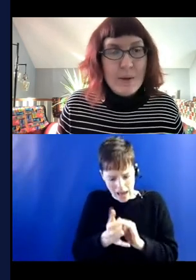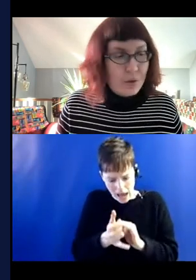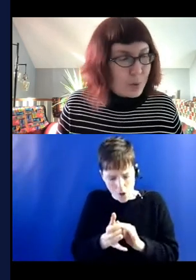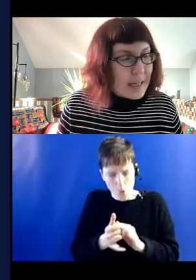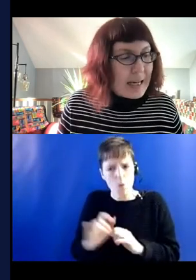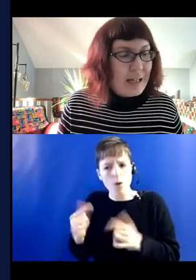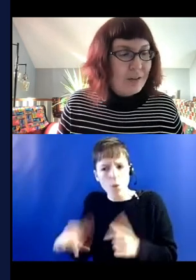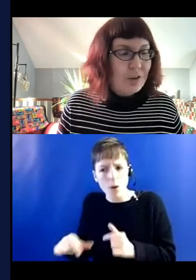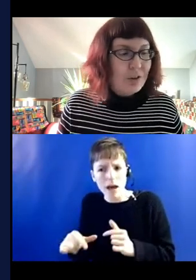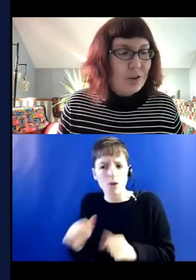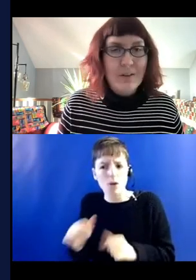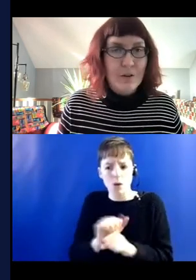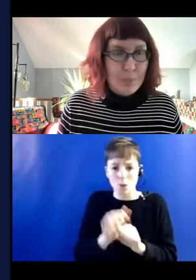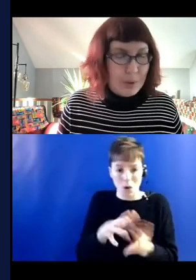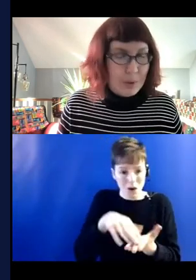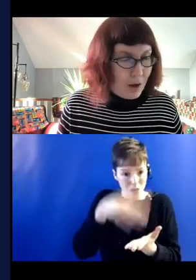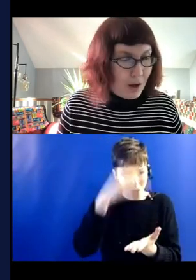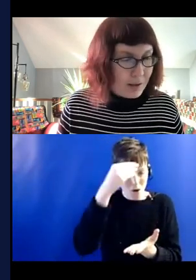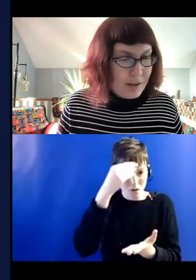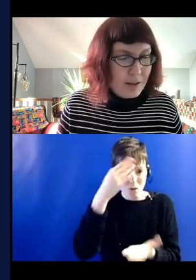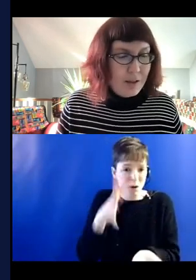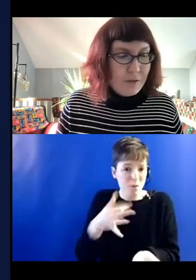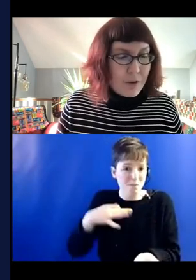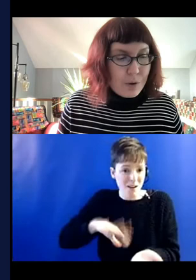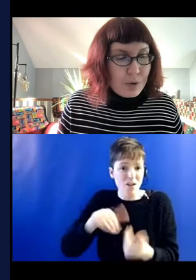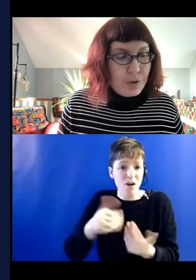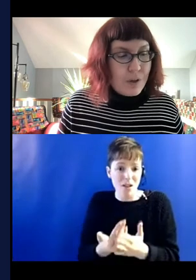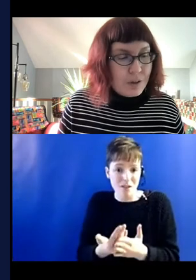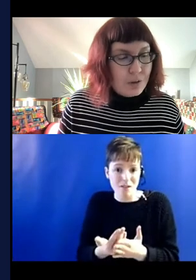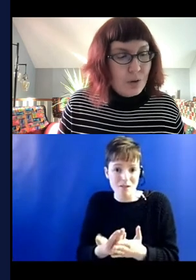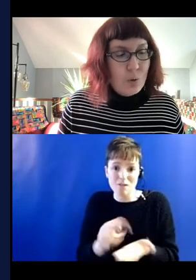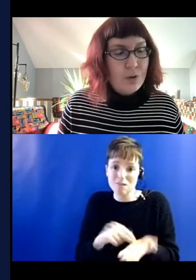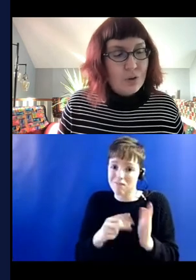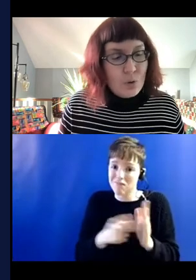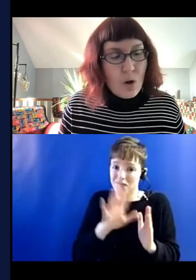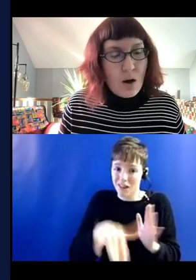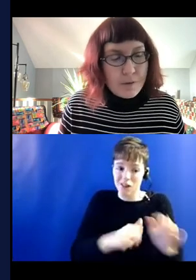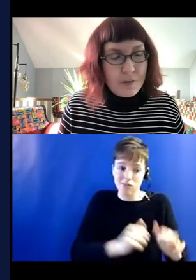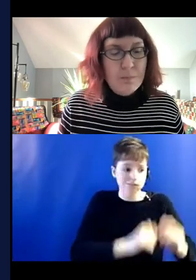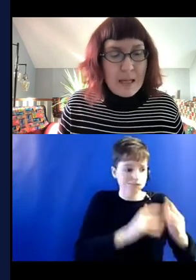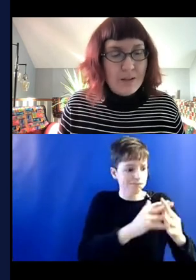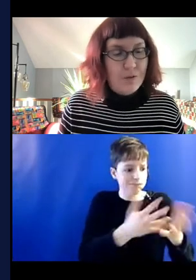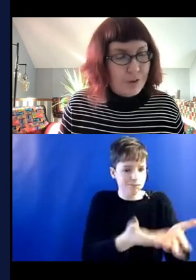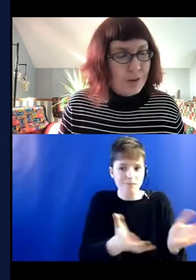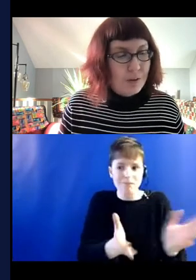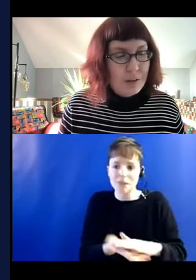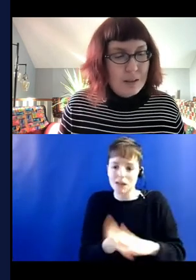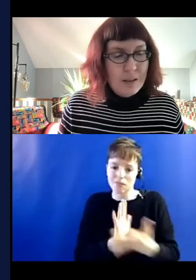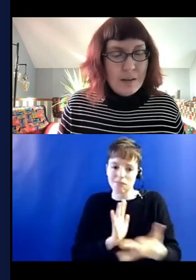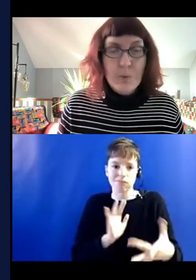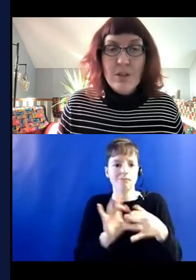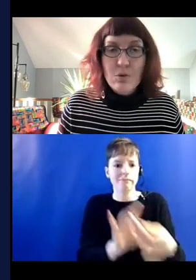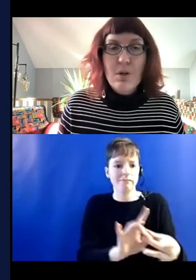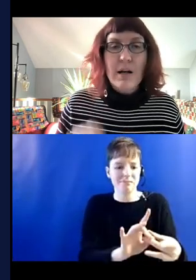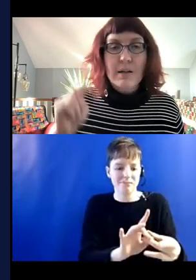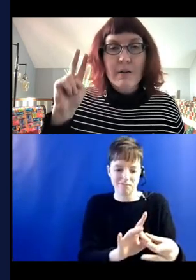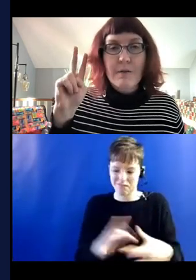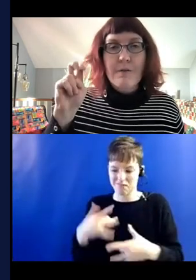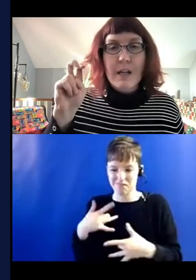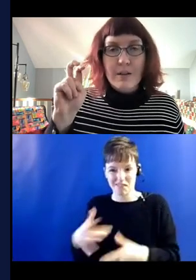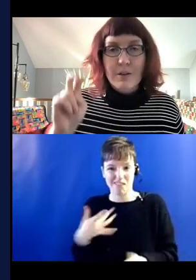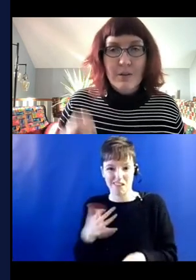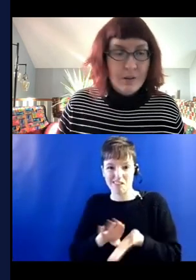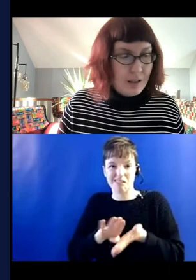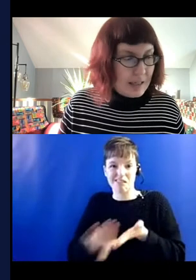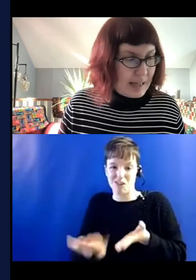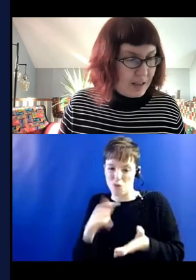are about creating spaces of belonging for those of us who are so often made to feel that we do not